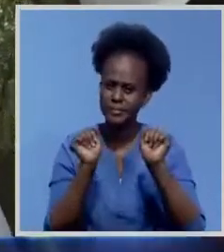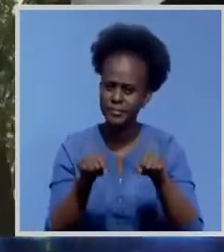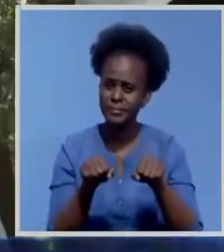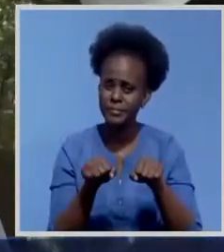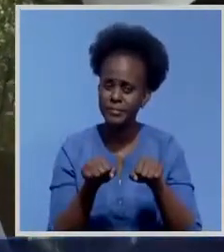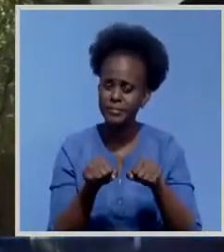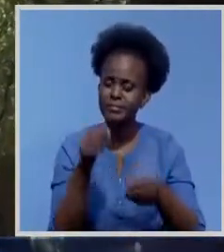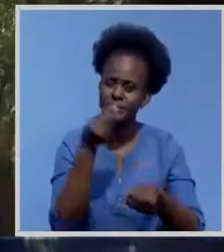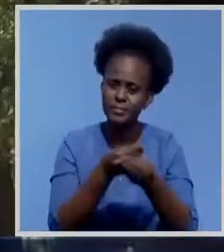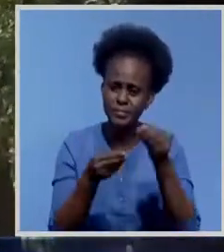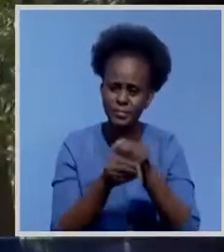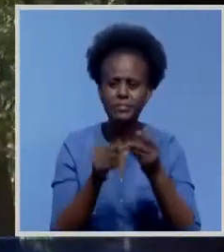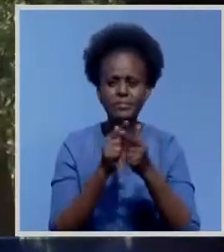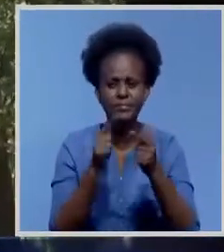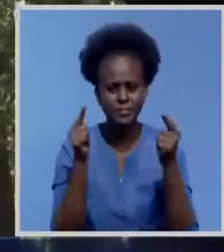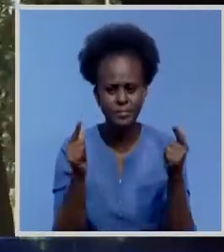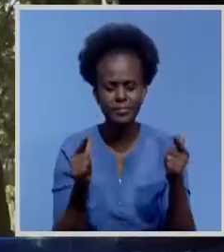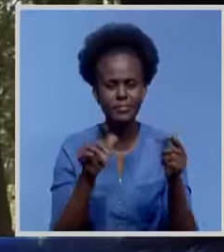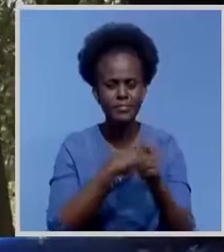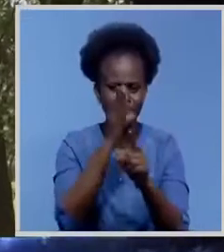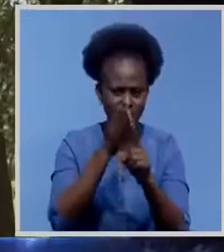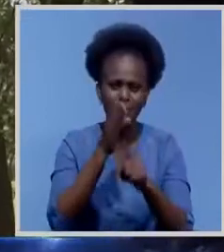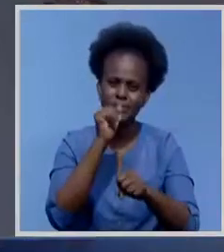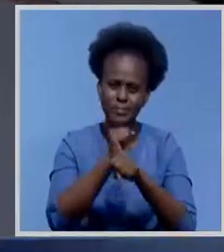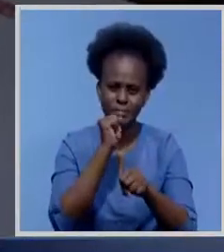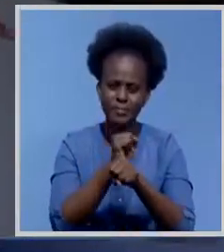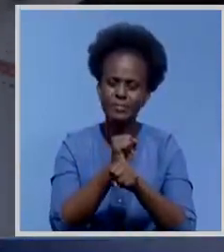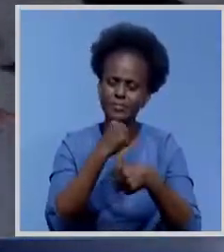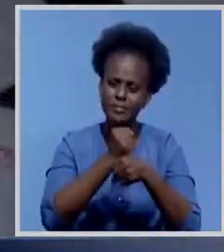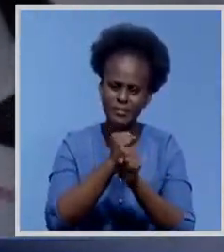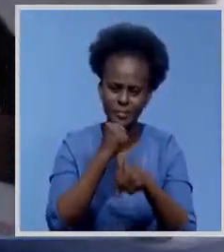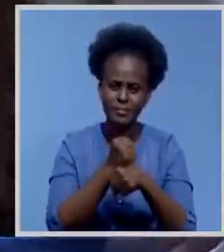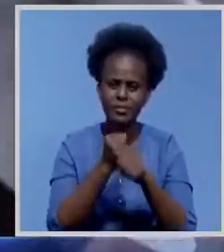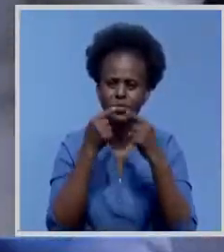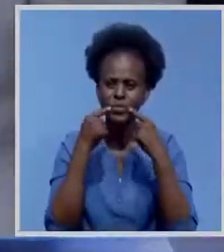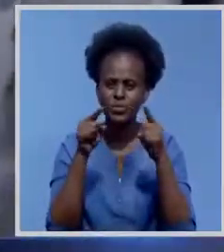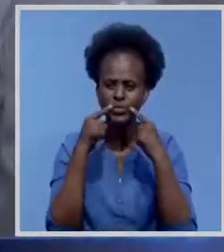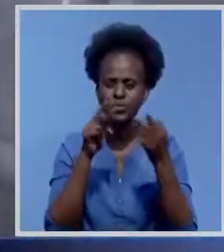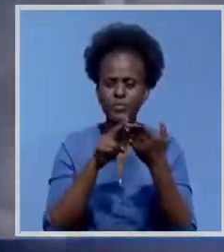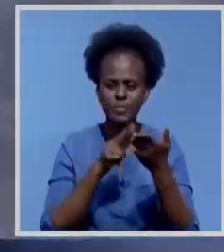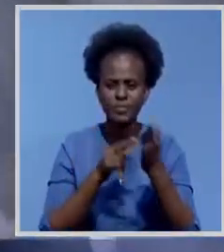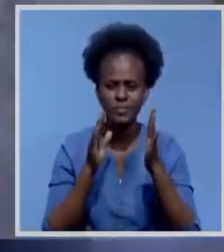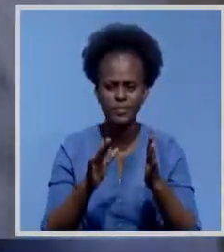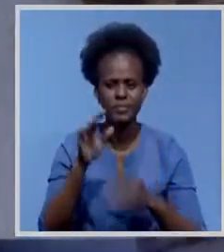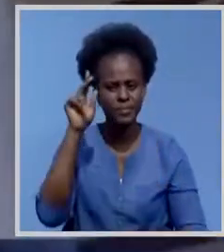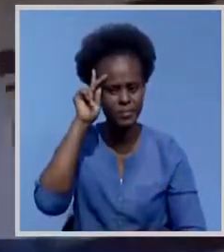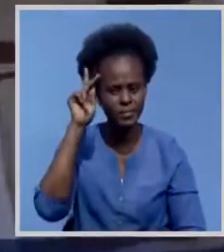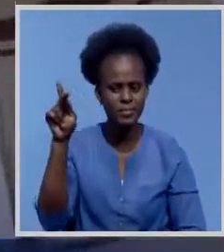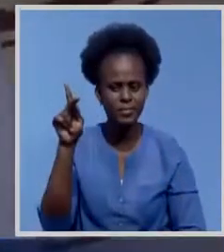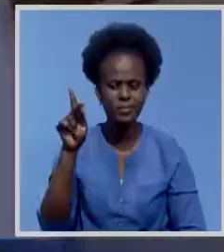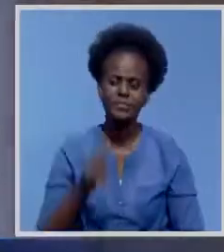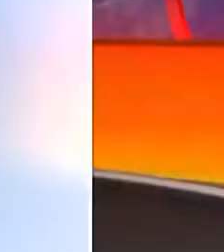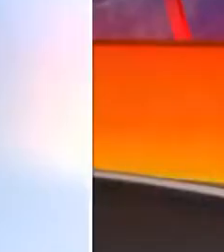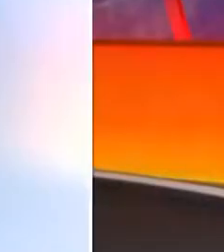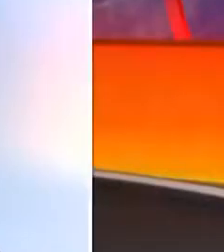to contribute massively towards employment, Honorable Minister. Mushota Mpundu, ZMBC News